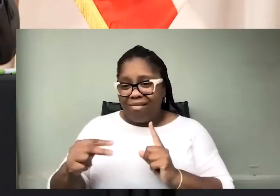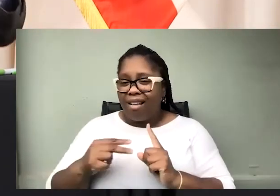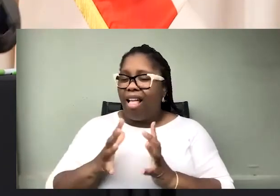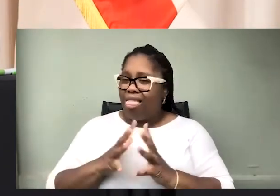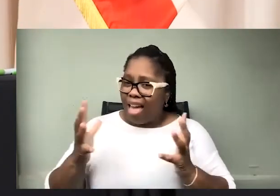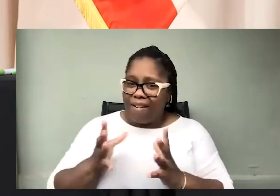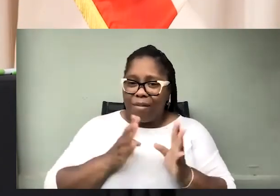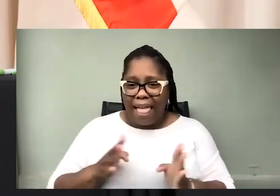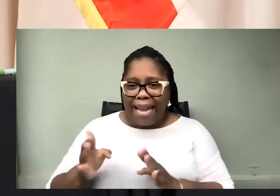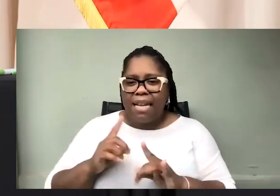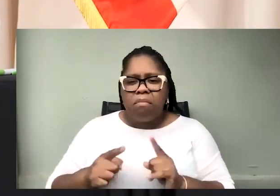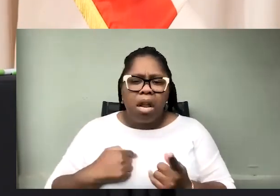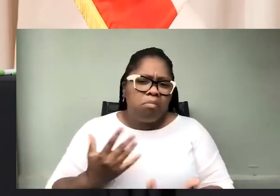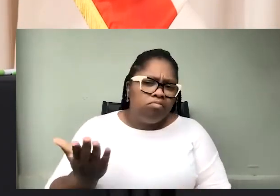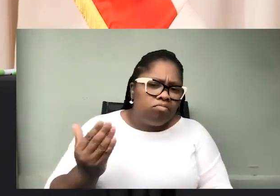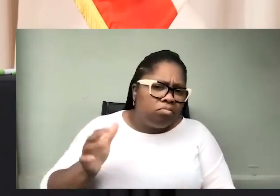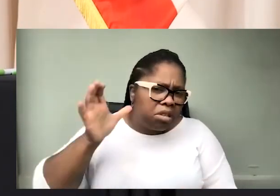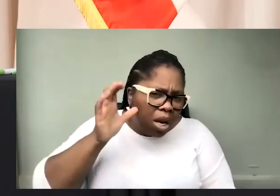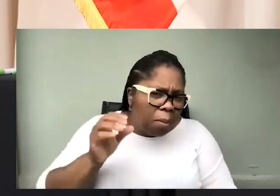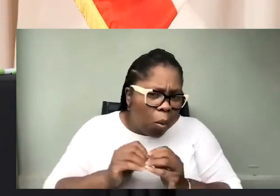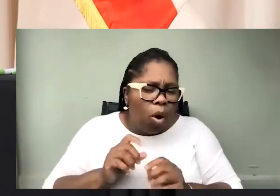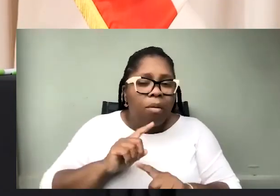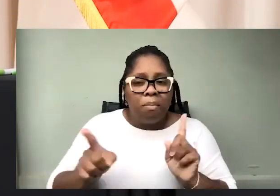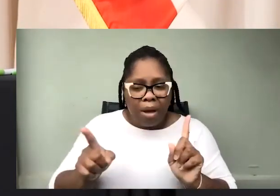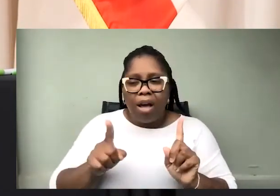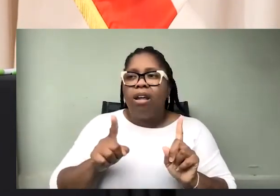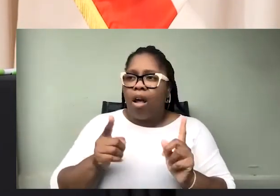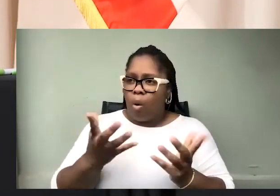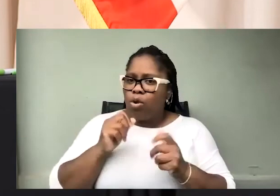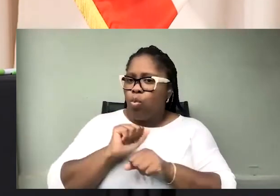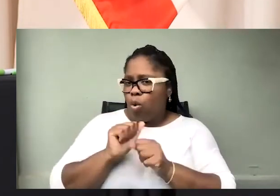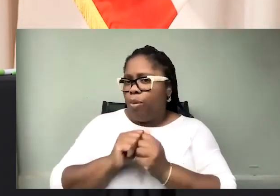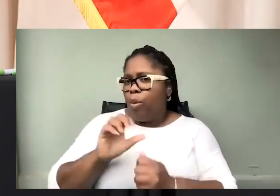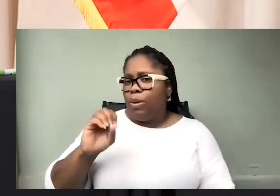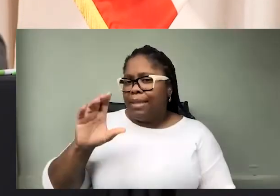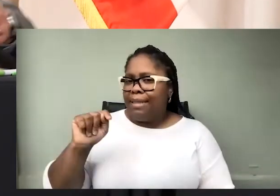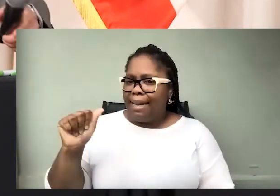love to hear from you all, but also work with OCTA to figure out what we can do going forward.